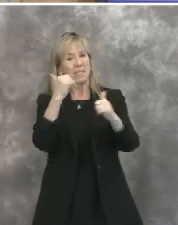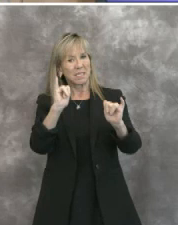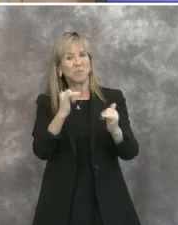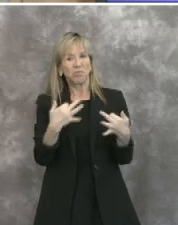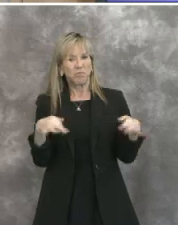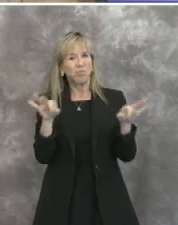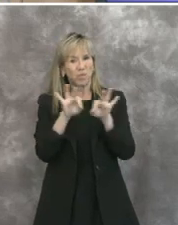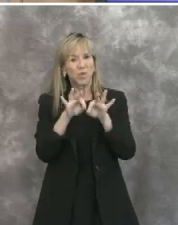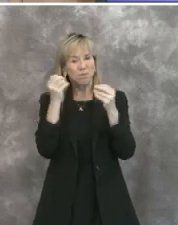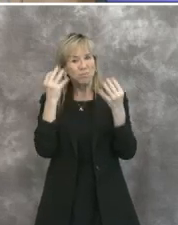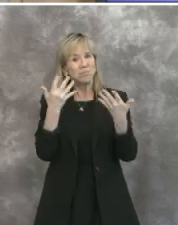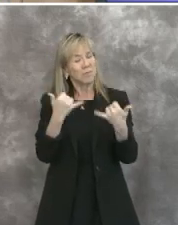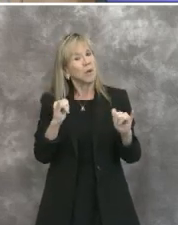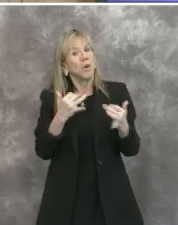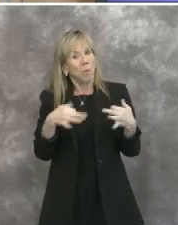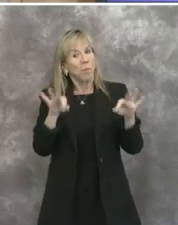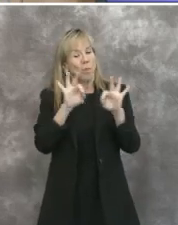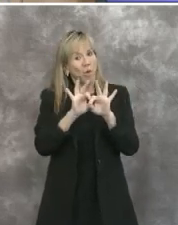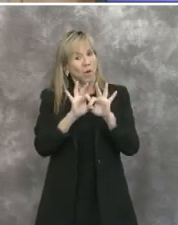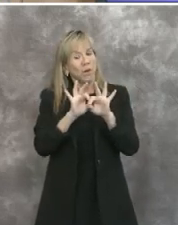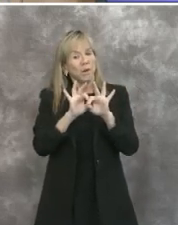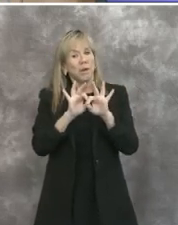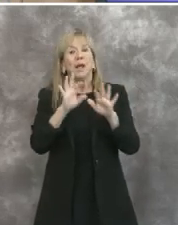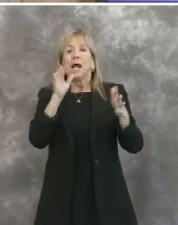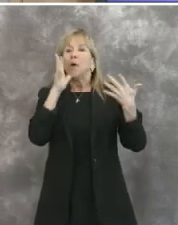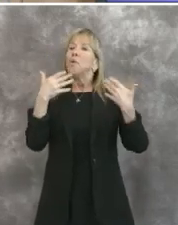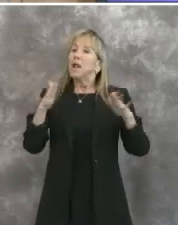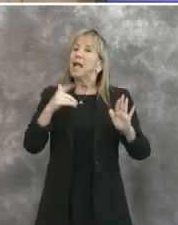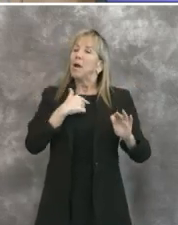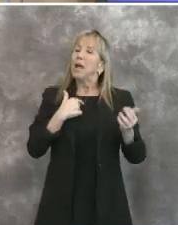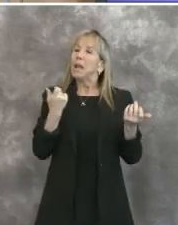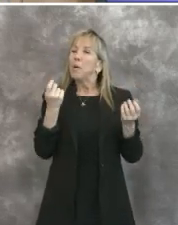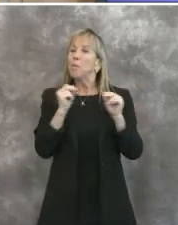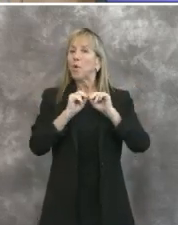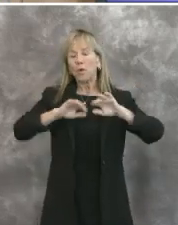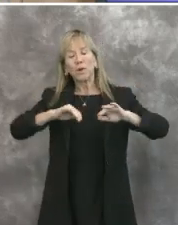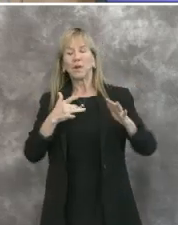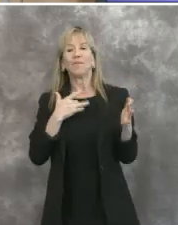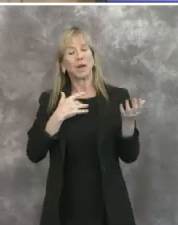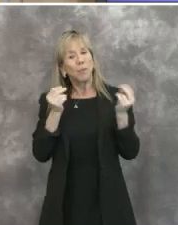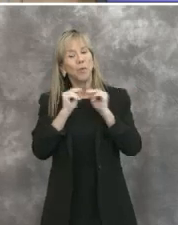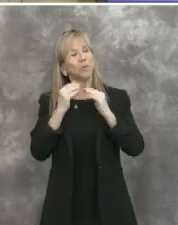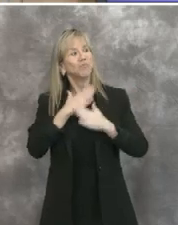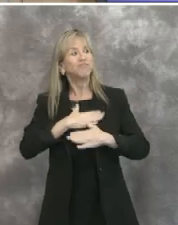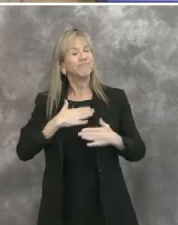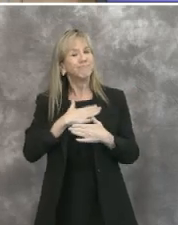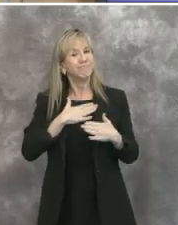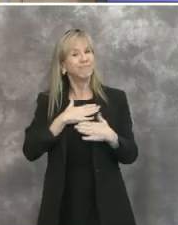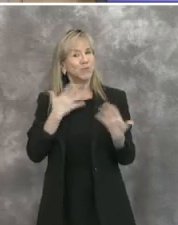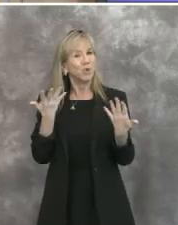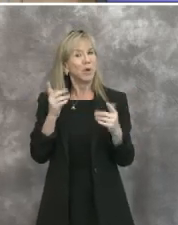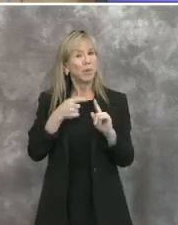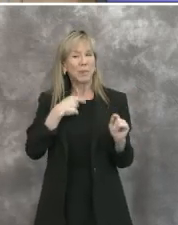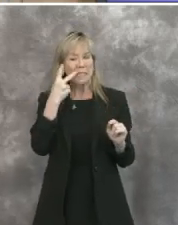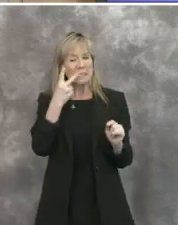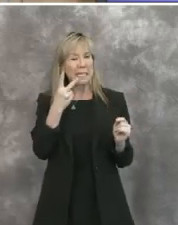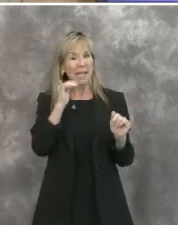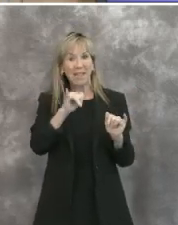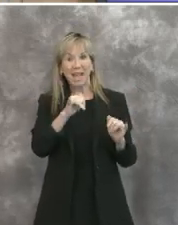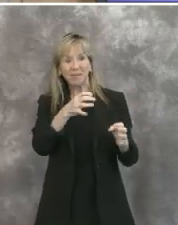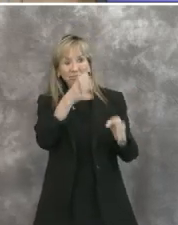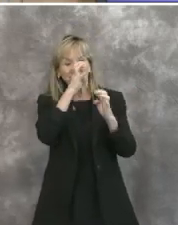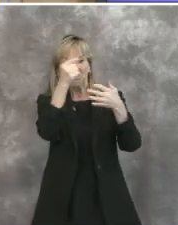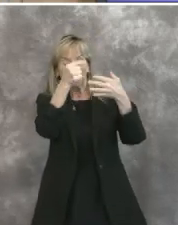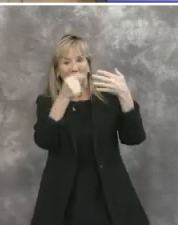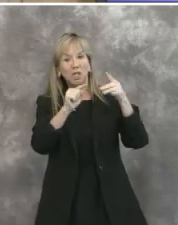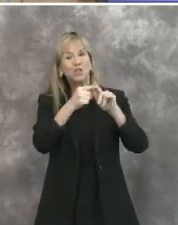that will give us a breather and let us enjoy life a little bit more as we see some of these other restrictions lightened